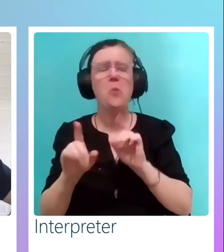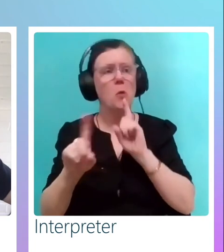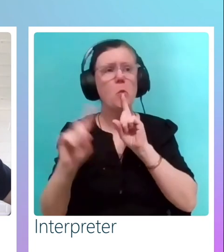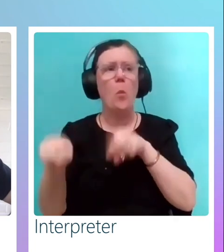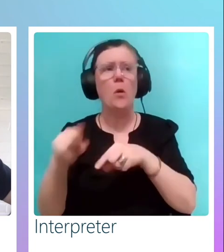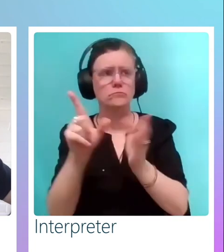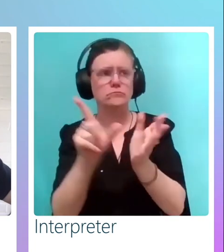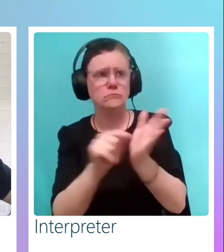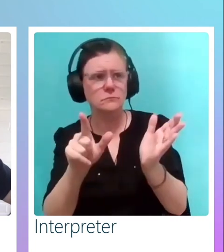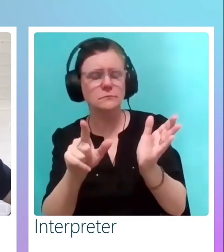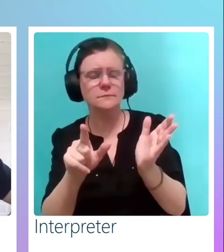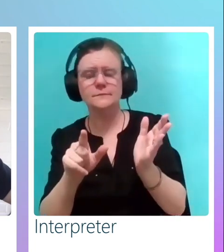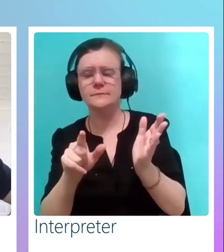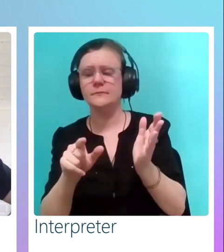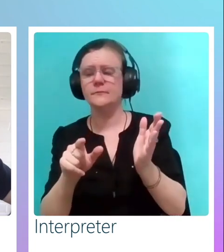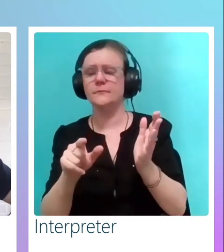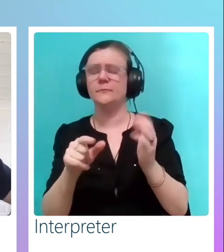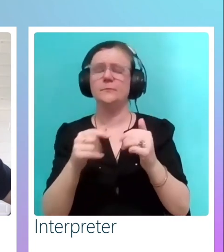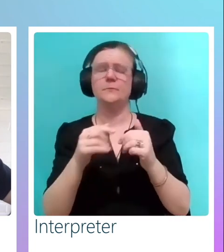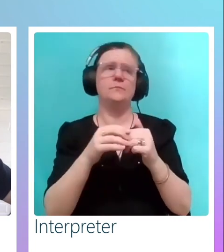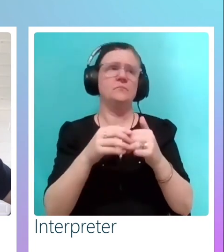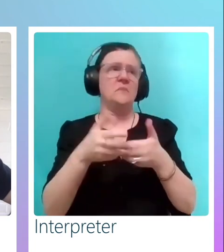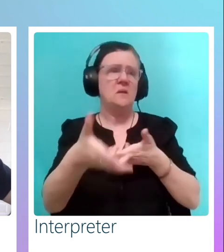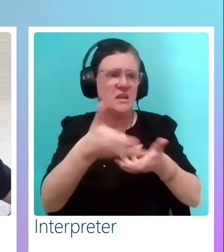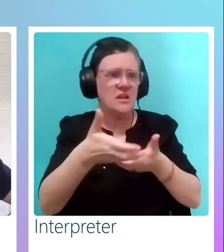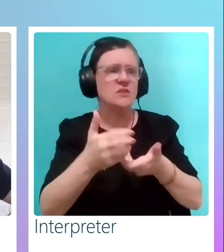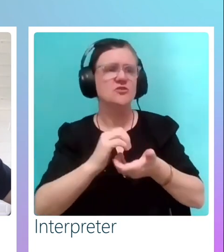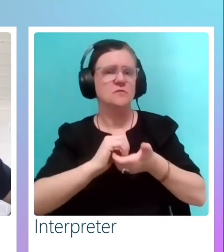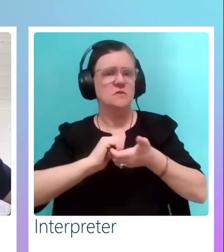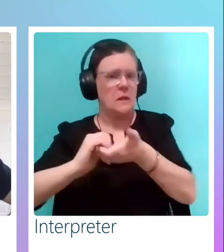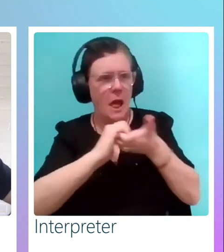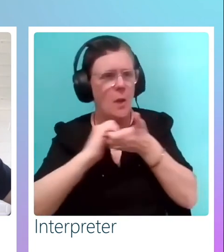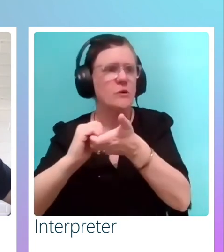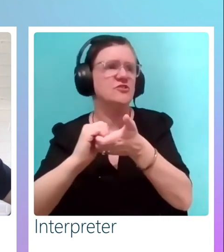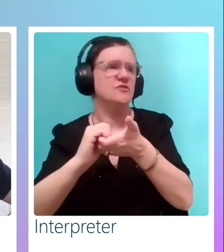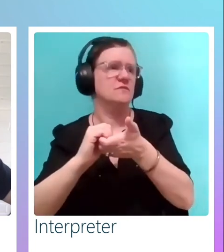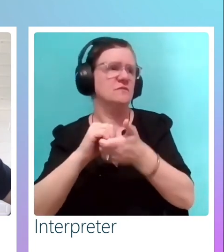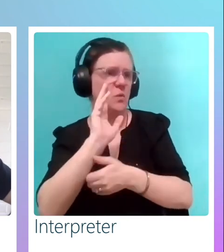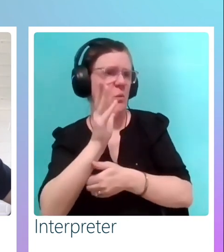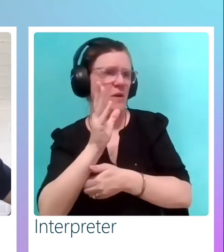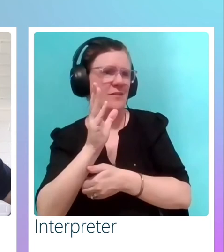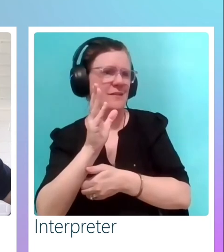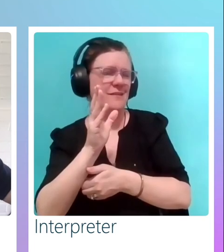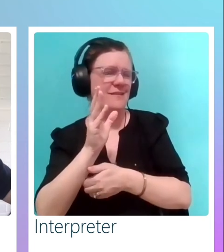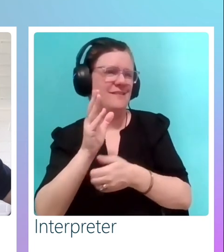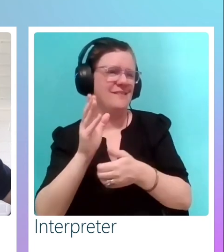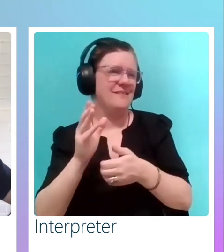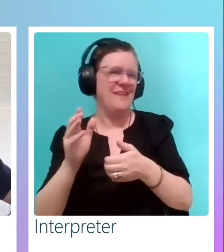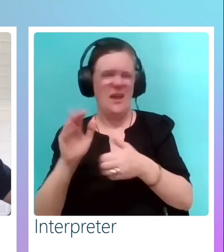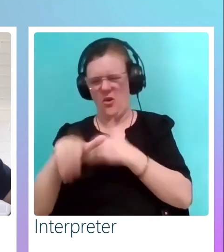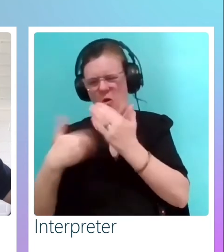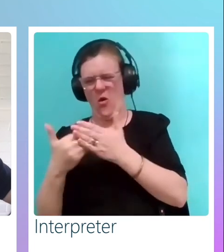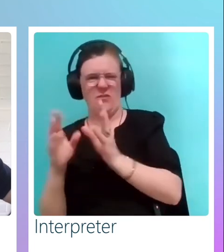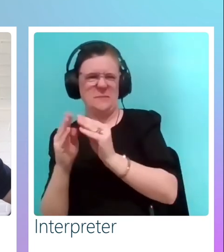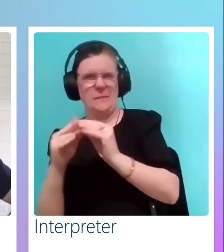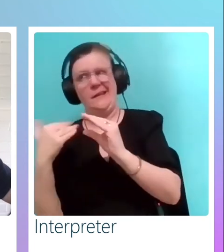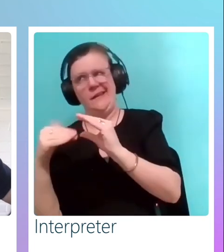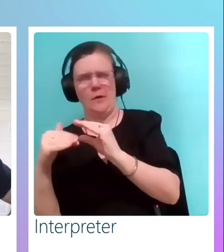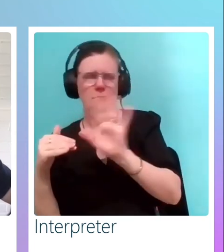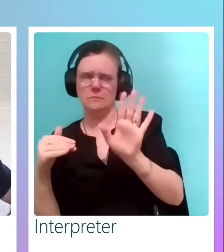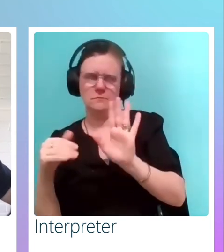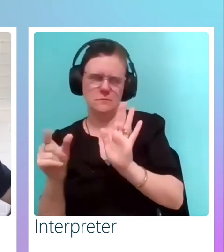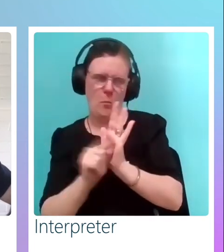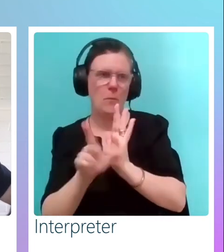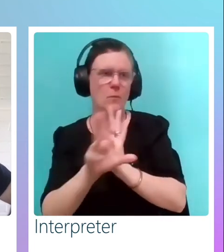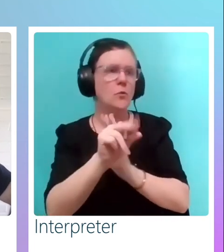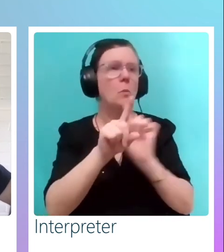reports. There will be interactions, collaboration, communications with organizations. And obviously, we won't publish all those, emails and things like that. But in